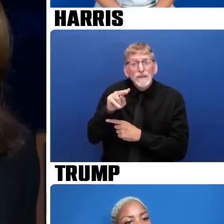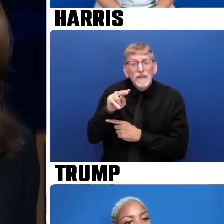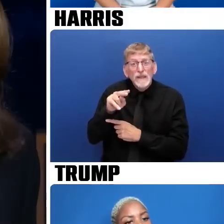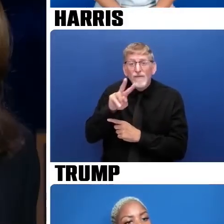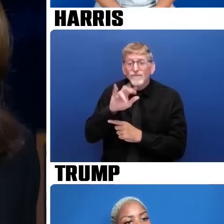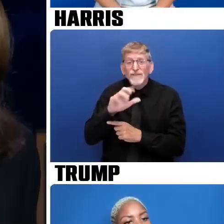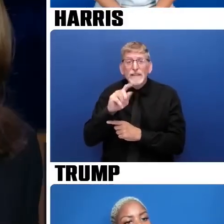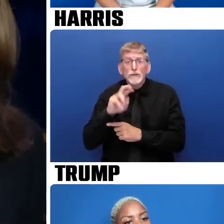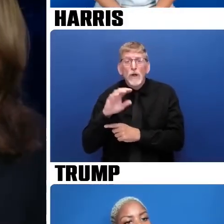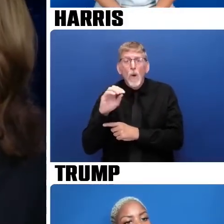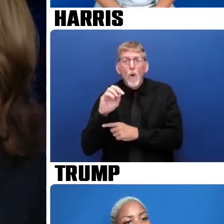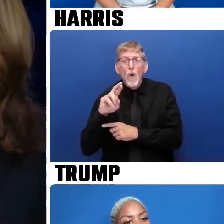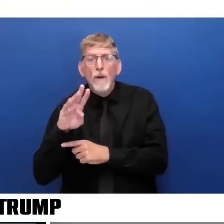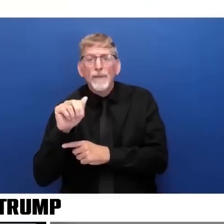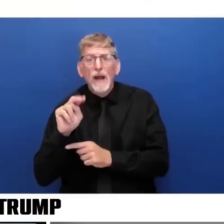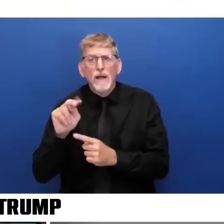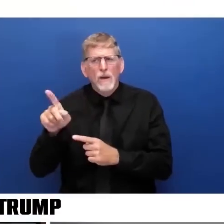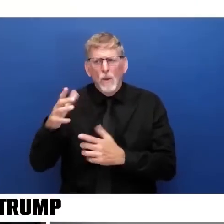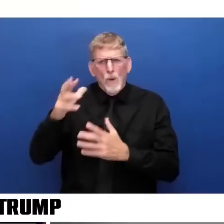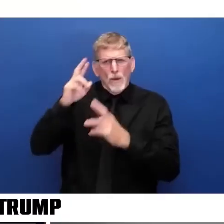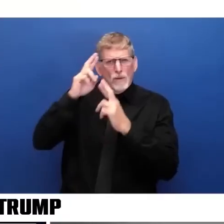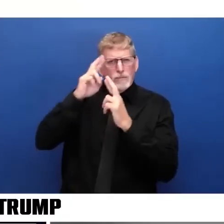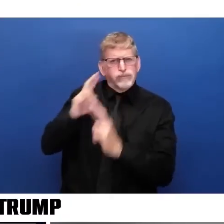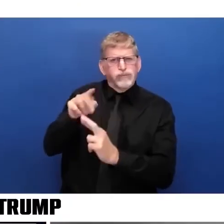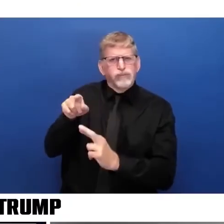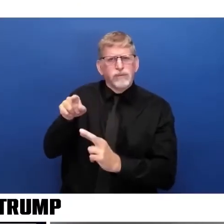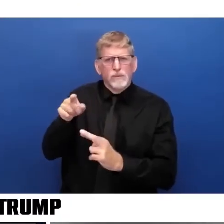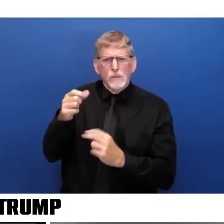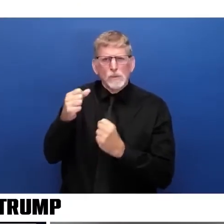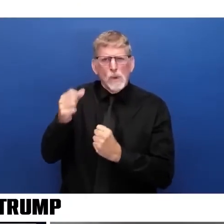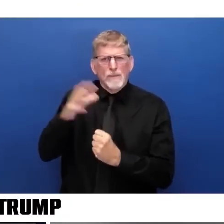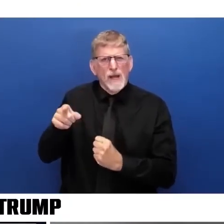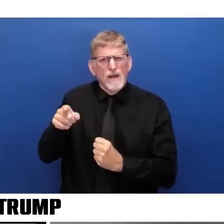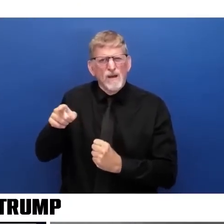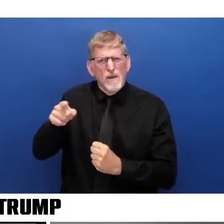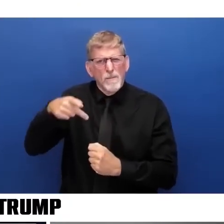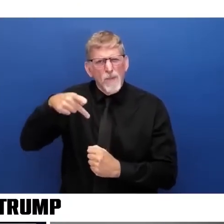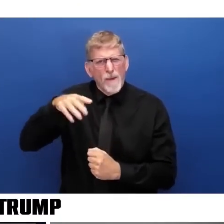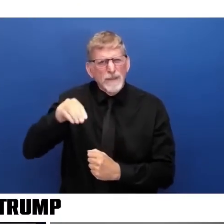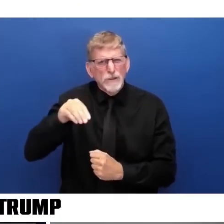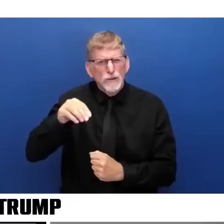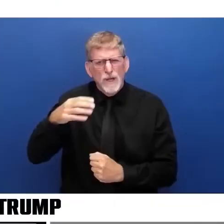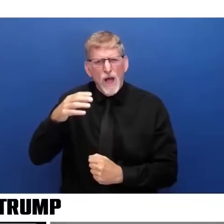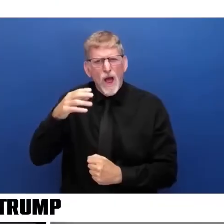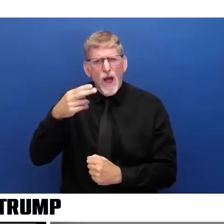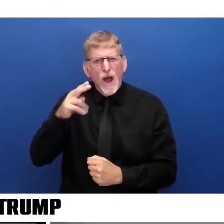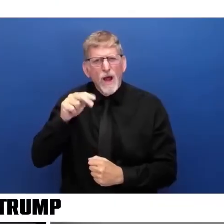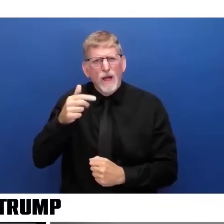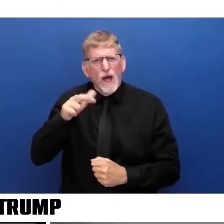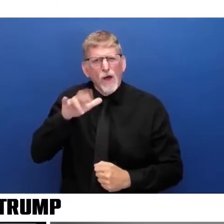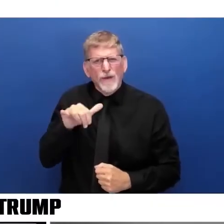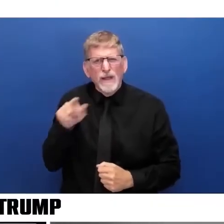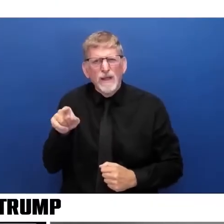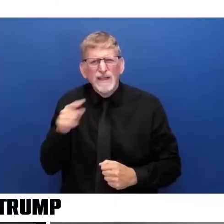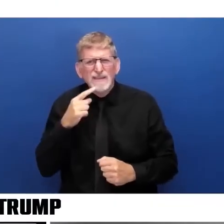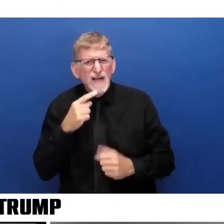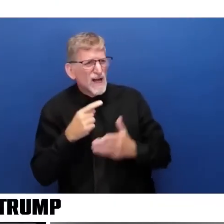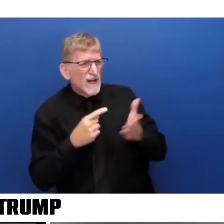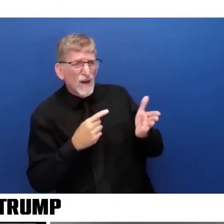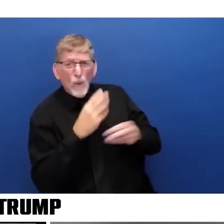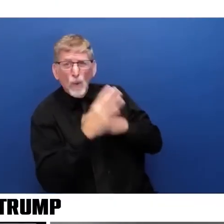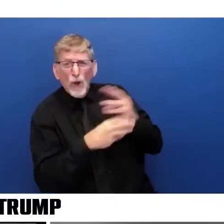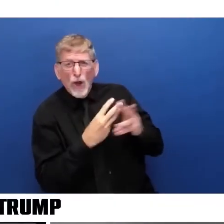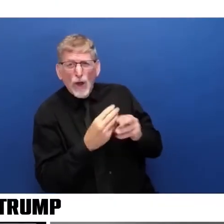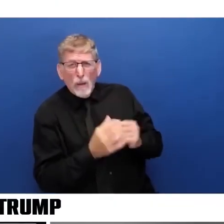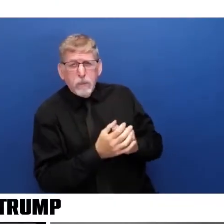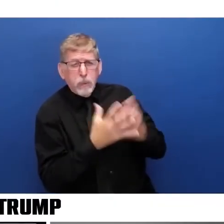smart. Prime Minister of Hungary. They said, why is the whole world blowing up? 3 years ago, it wasn't. Why is it blowing up?